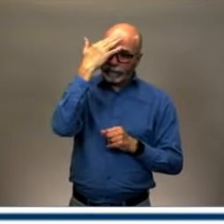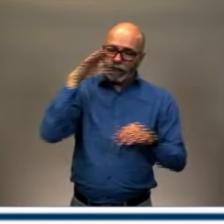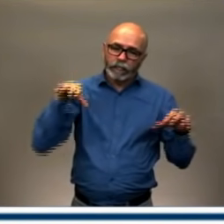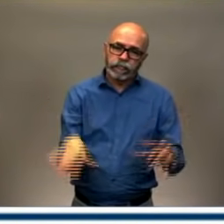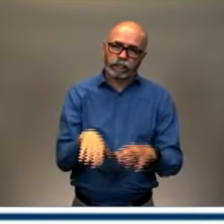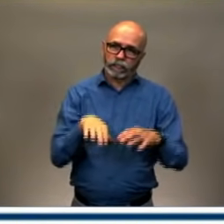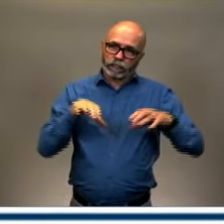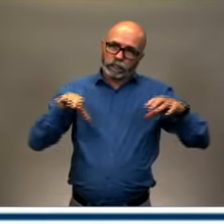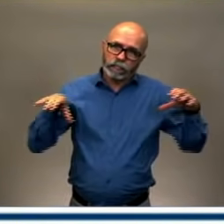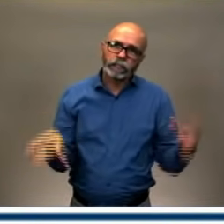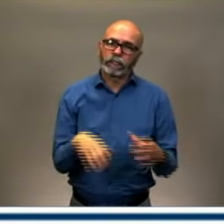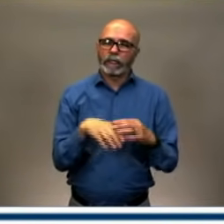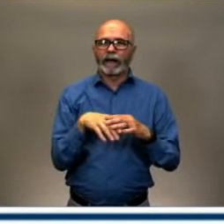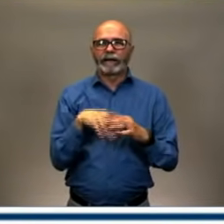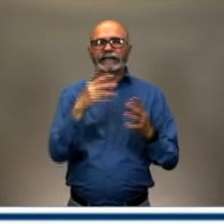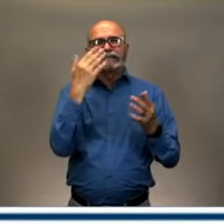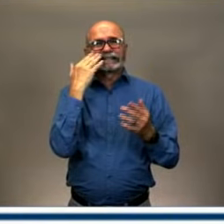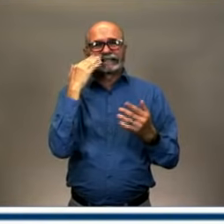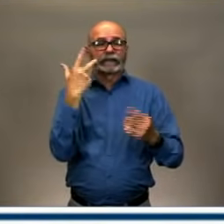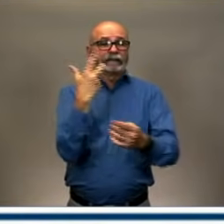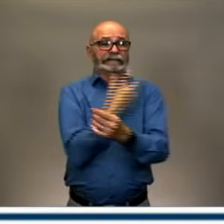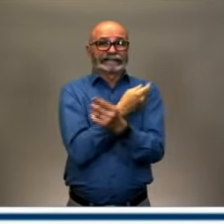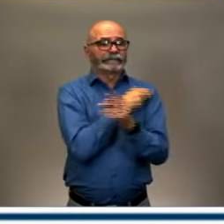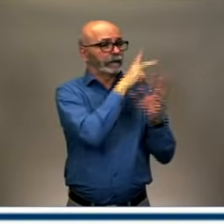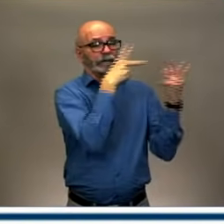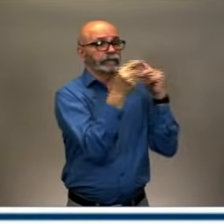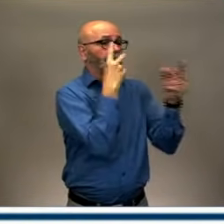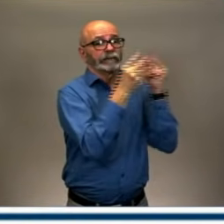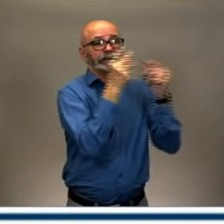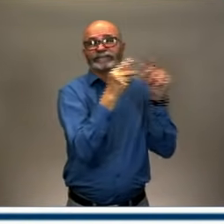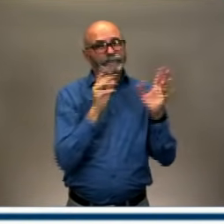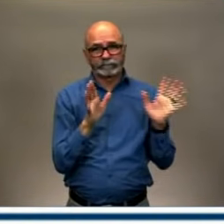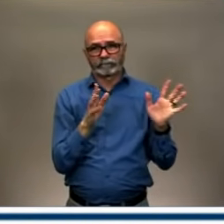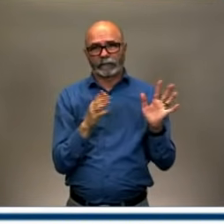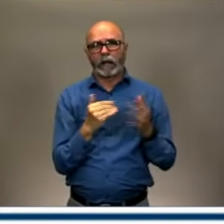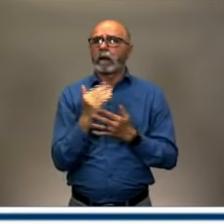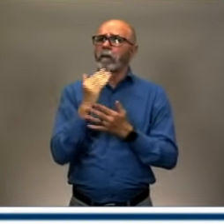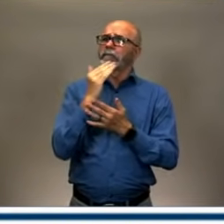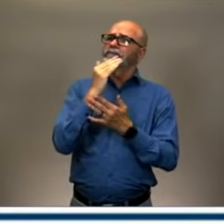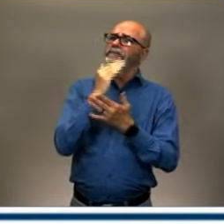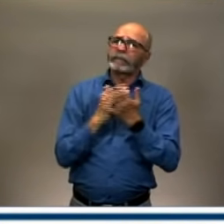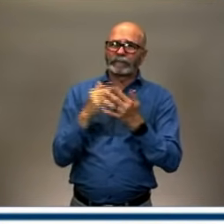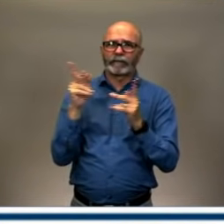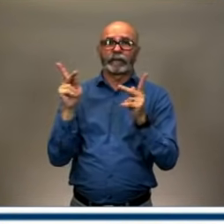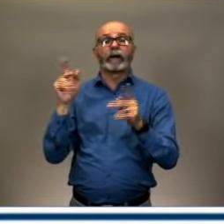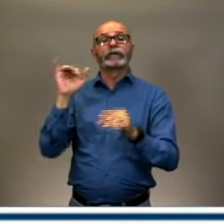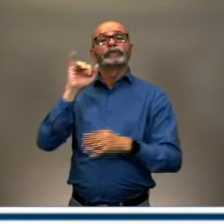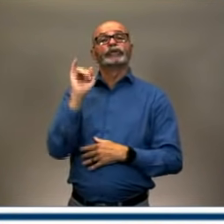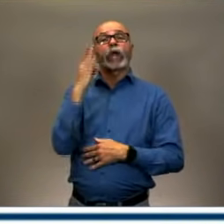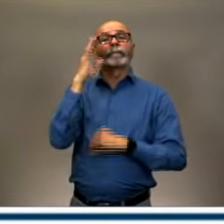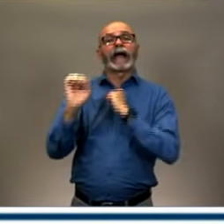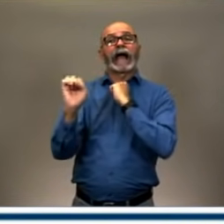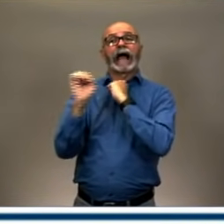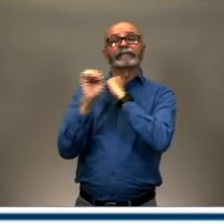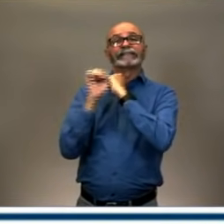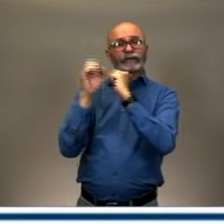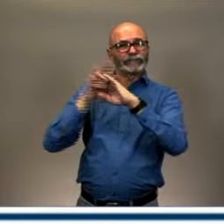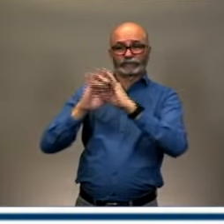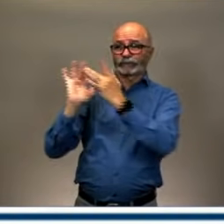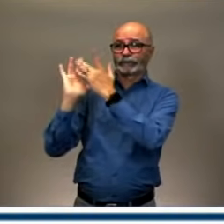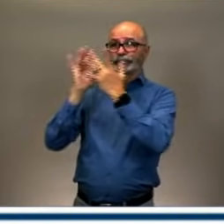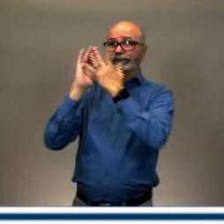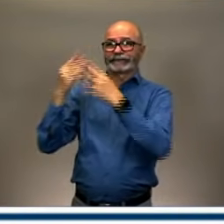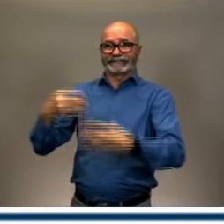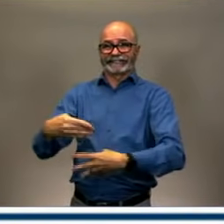but there appears to be a shortage of people who can give the shot. There's a lot of job postings online, and I'm wondering if that's affecting the